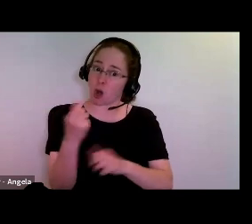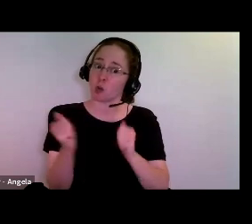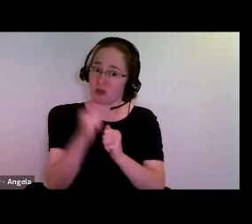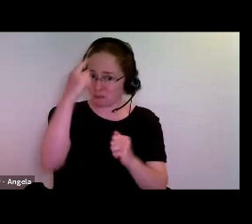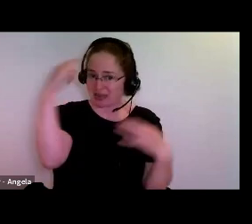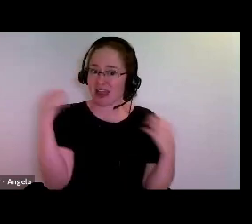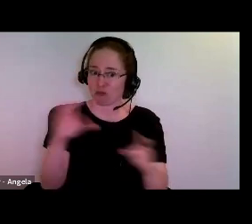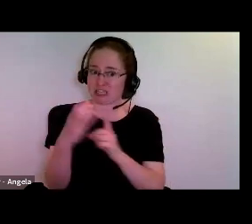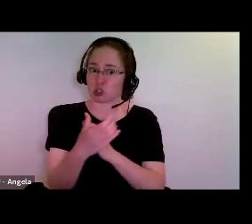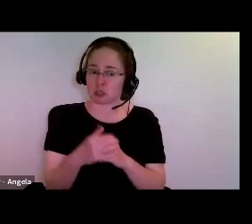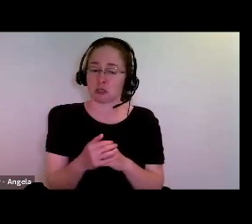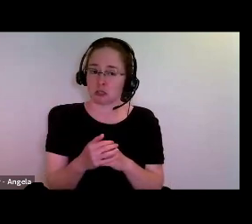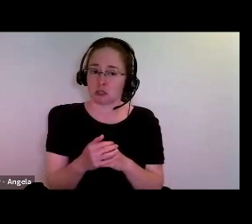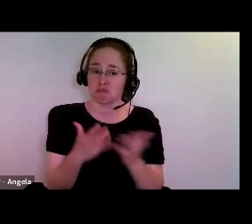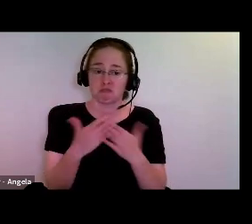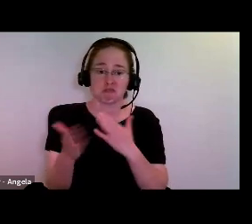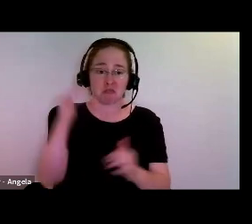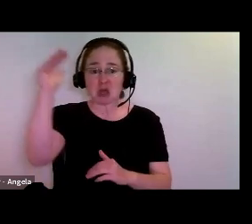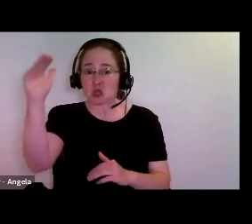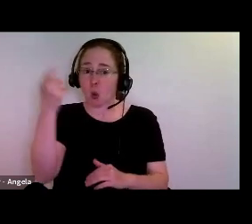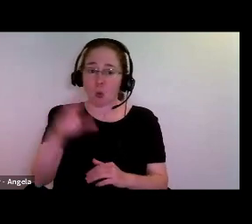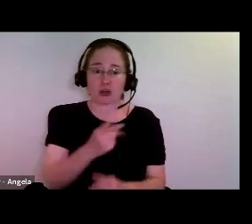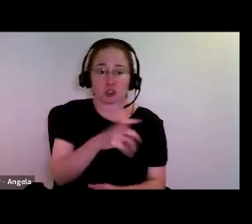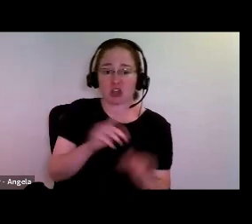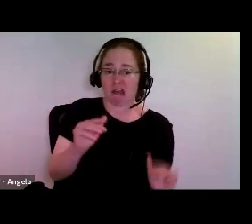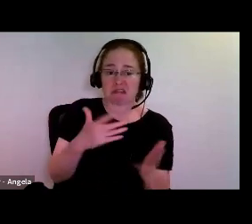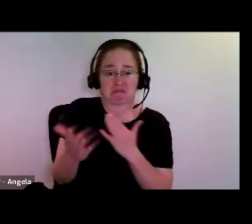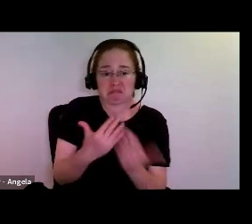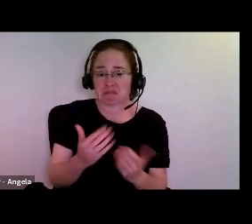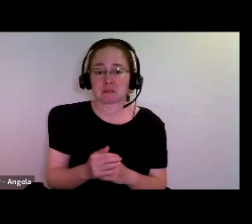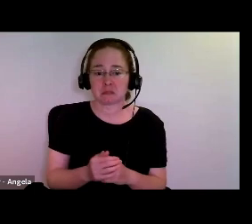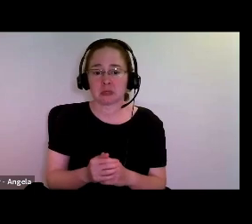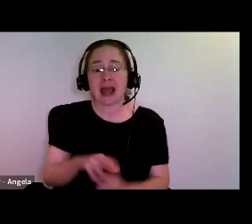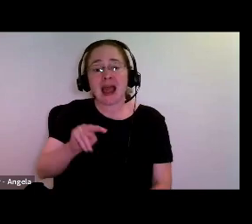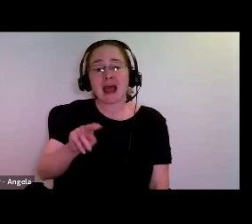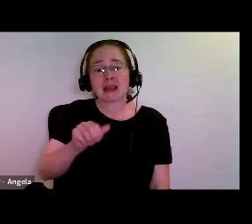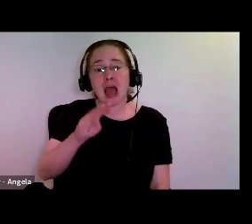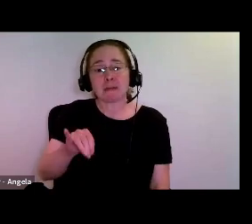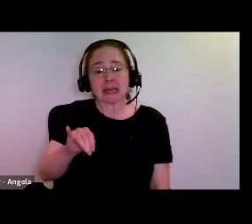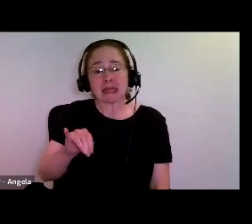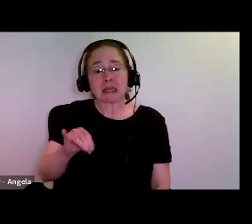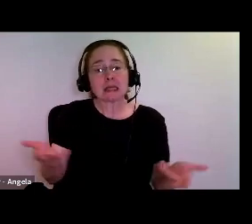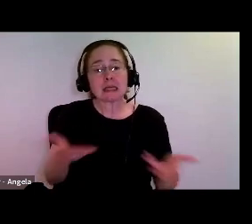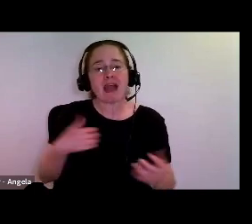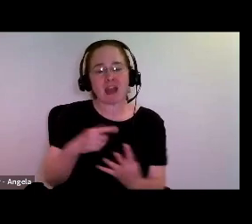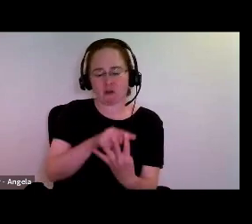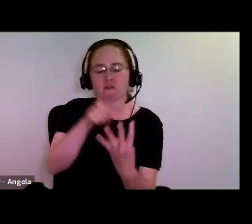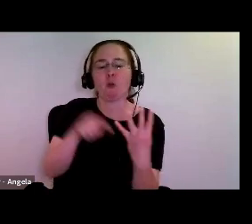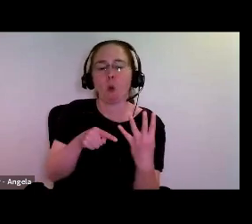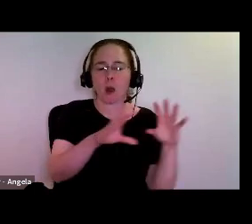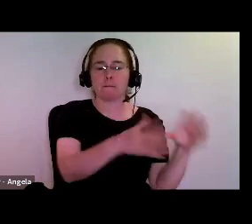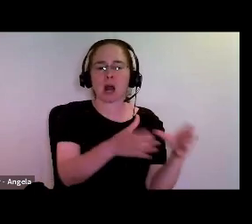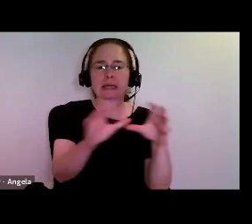mental health condition, whether it's an adult or a child. And at NAMI, we have 4 what I refer to as